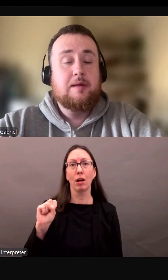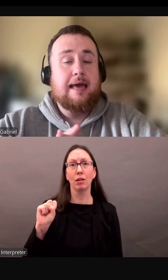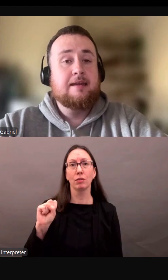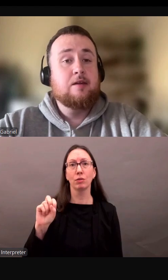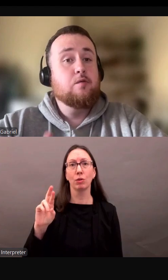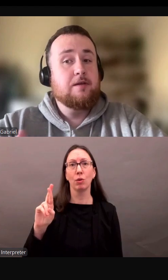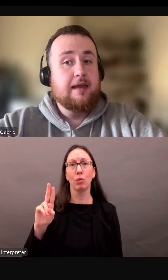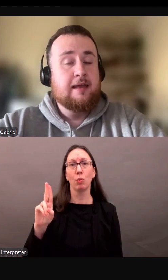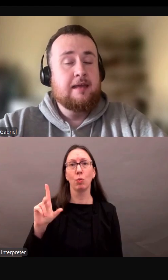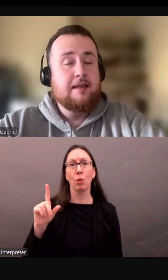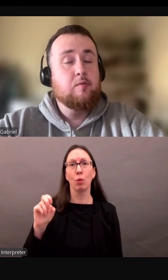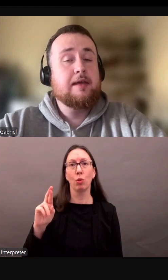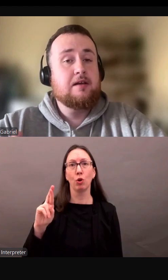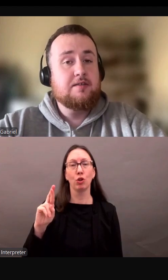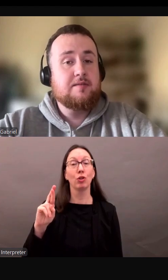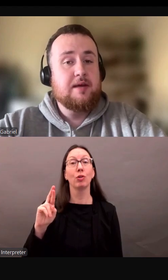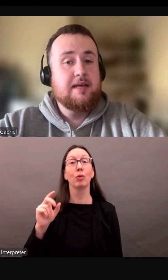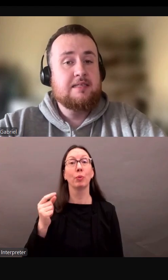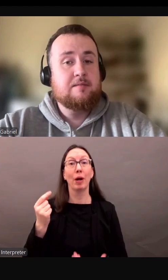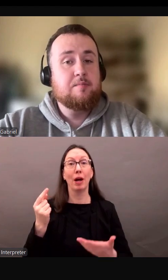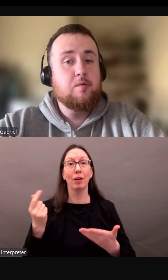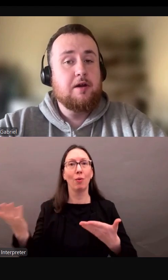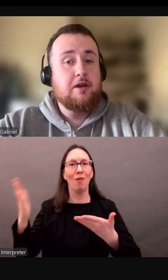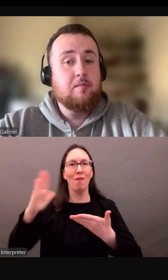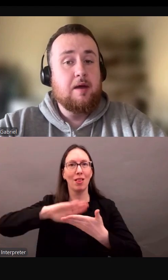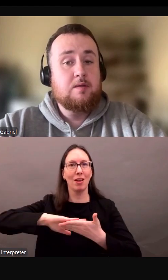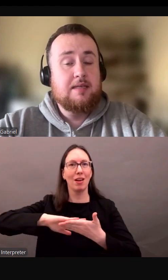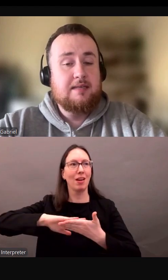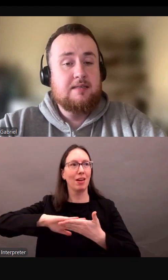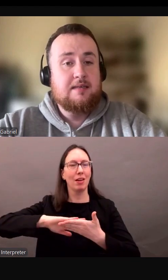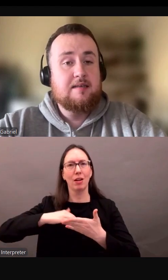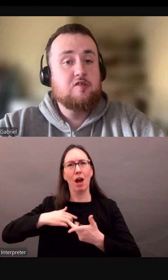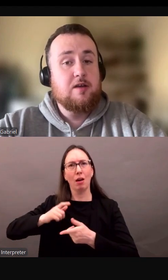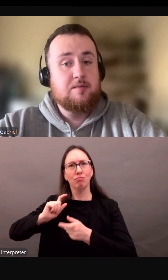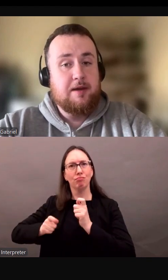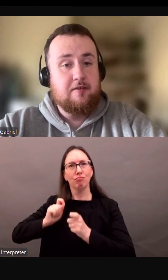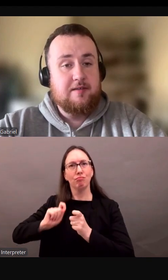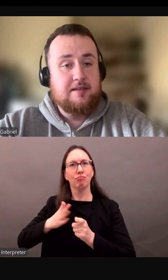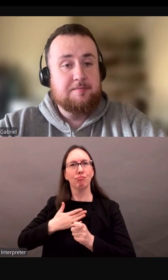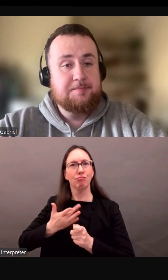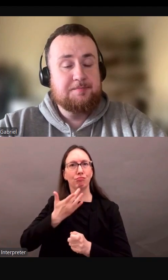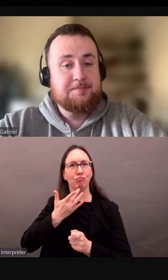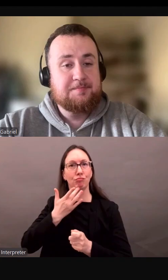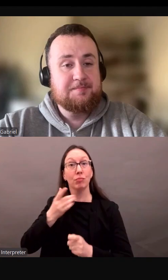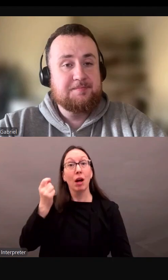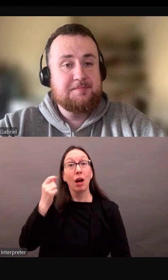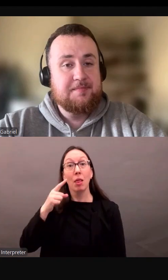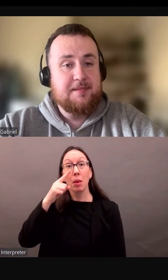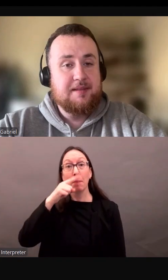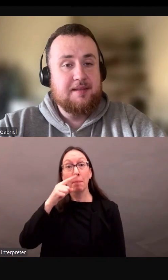which will add an overlay that we can customize, but where your mouse is transparent.